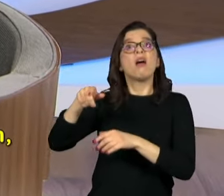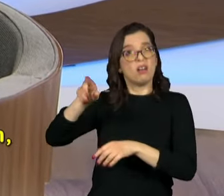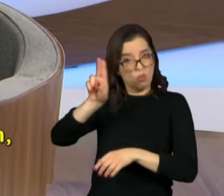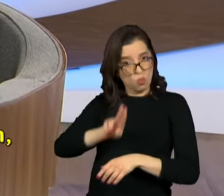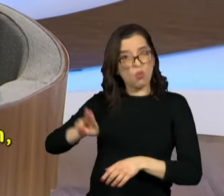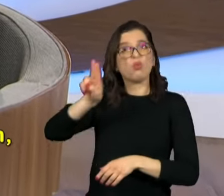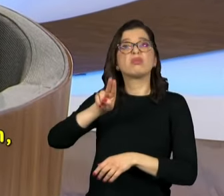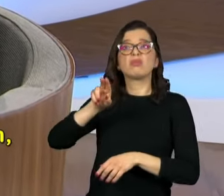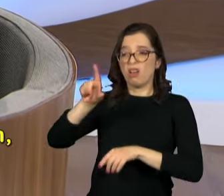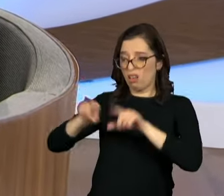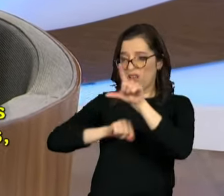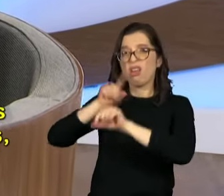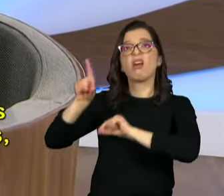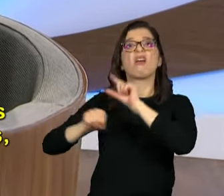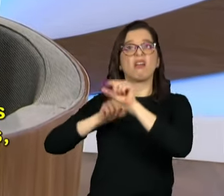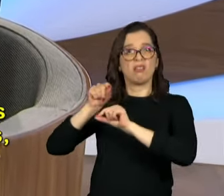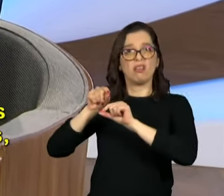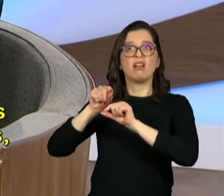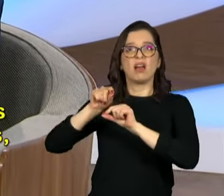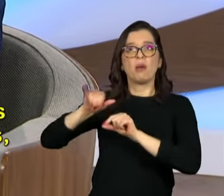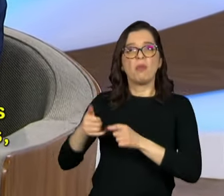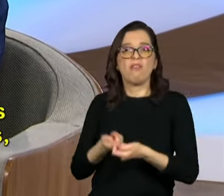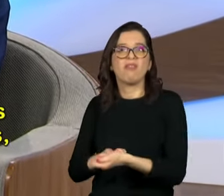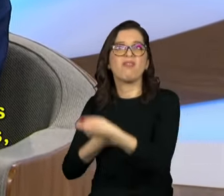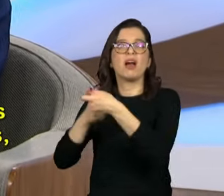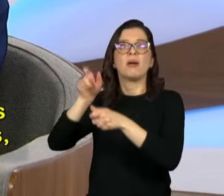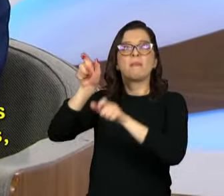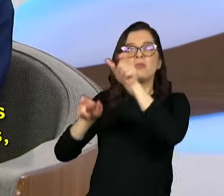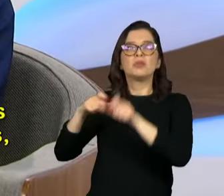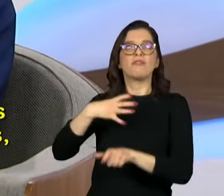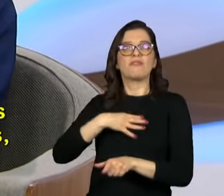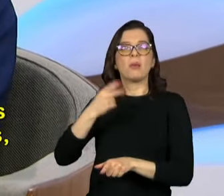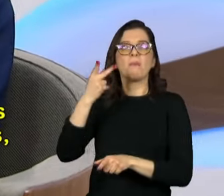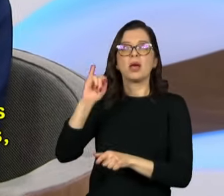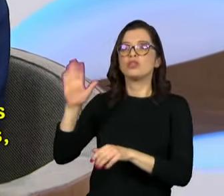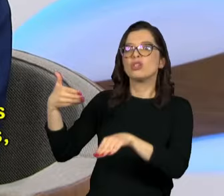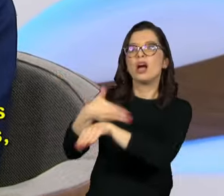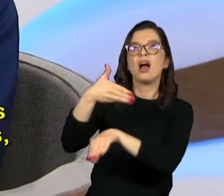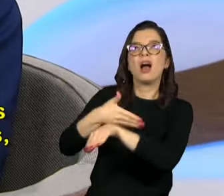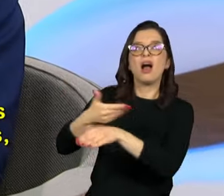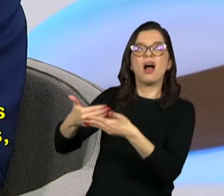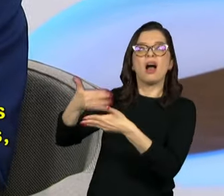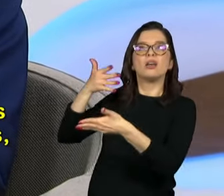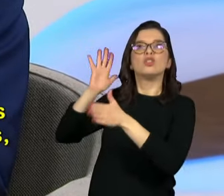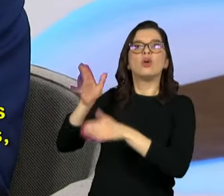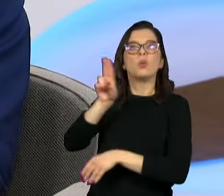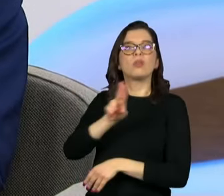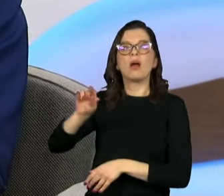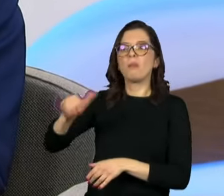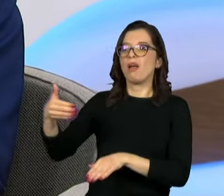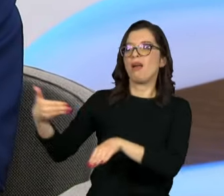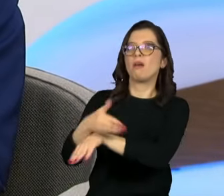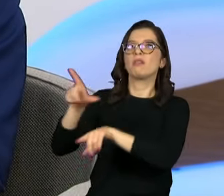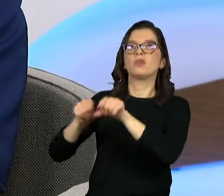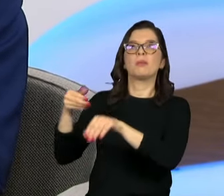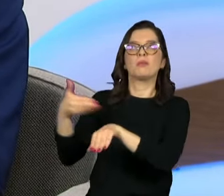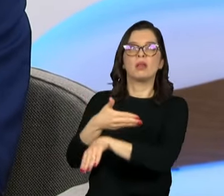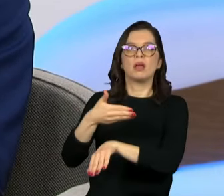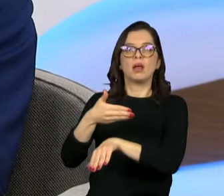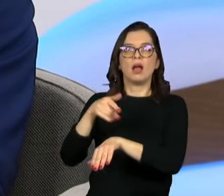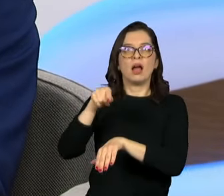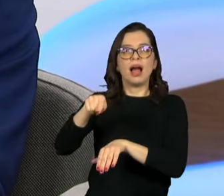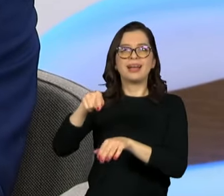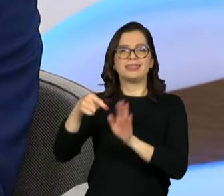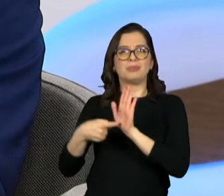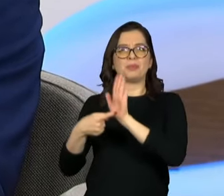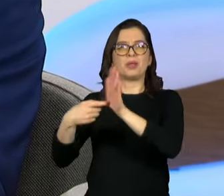also practice, giving an advantage to children whose parents attended that university. In effect, that